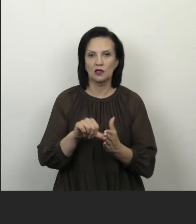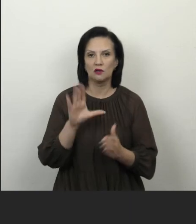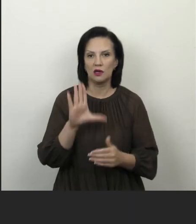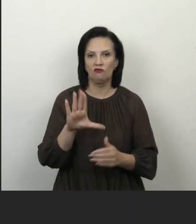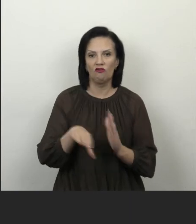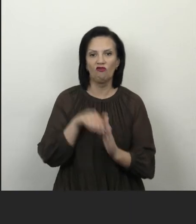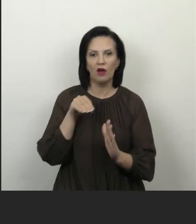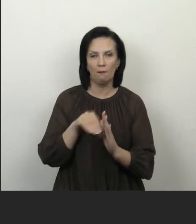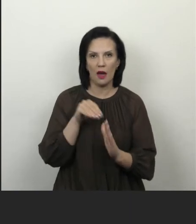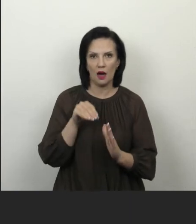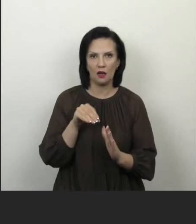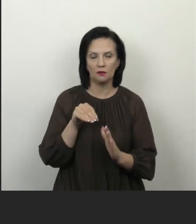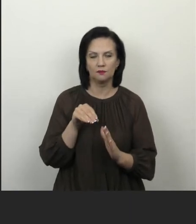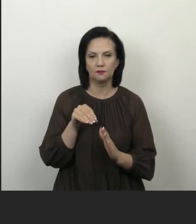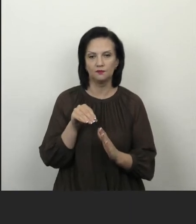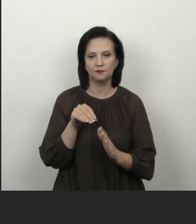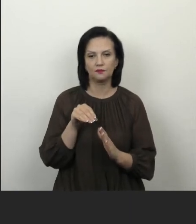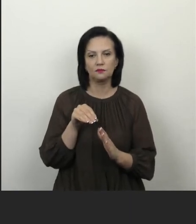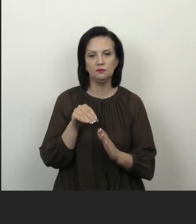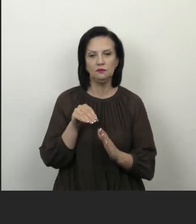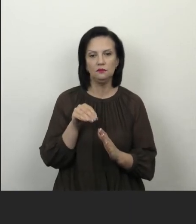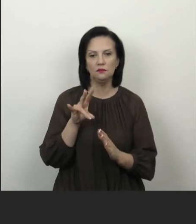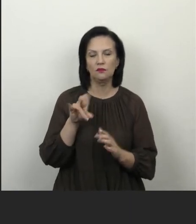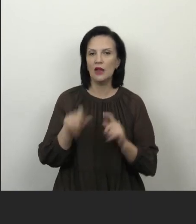that were running